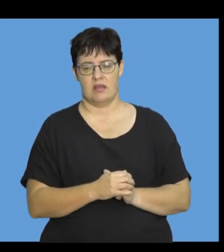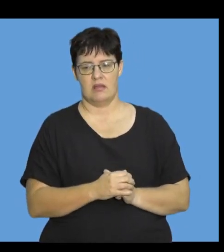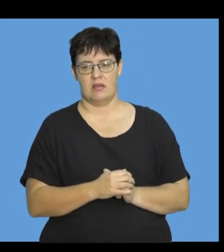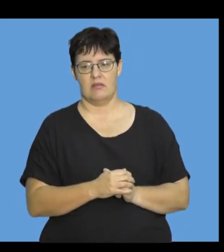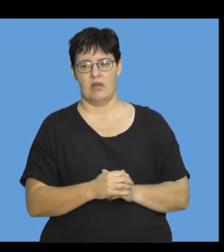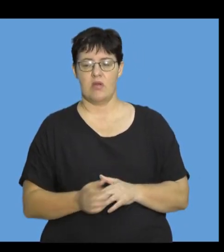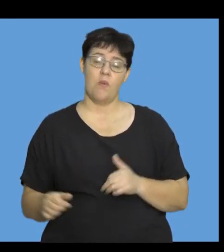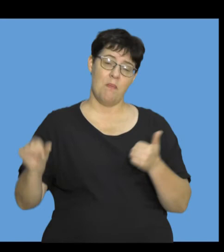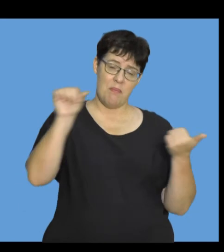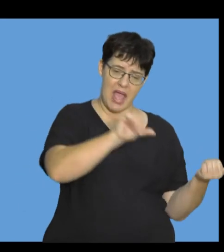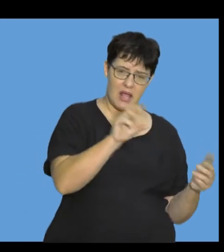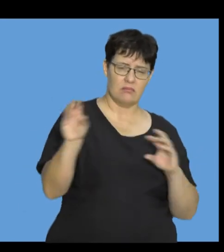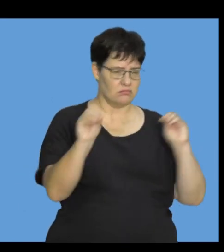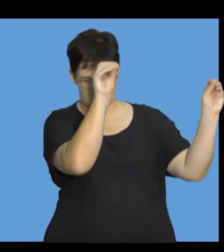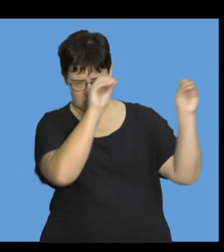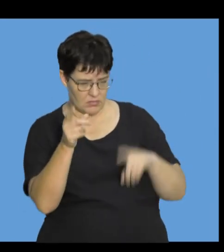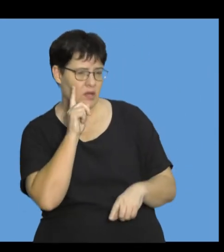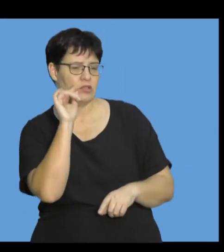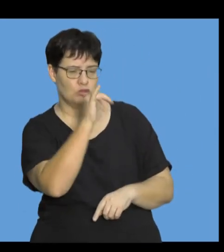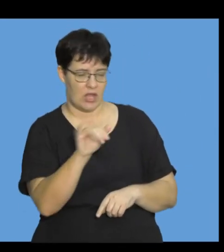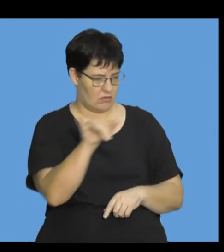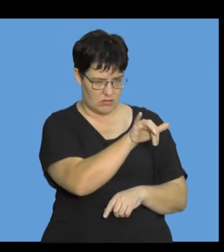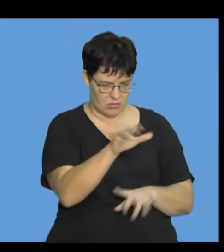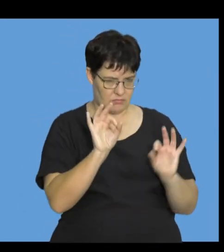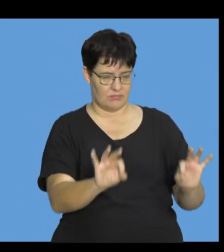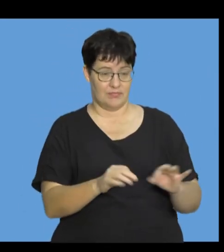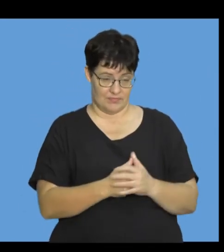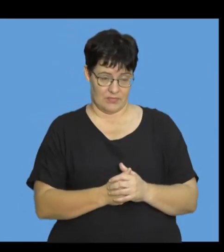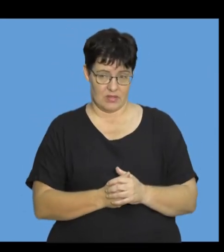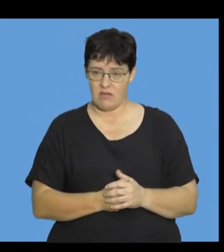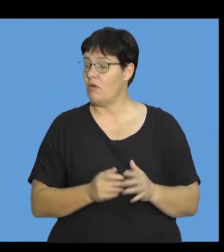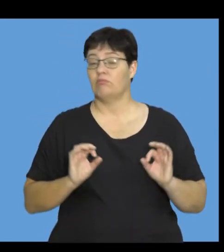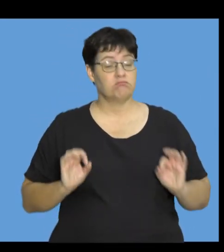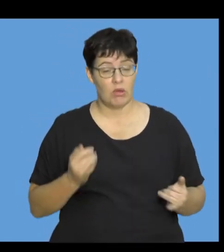equal to 1. Then you can always go back, substitute, check whether